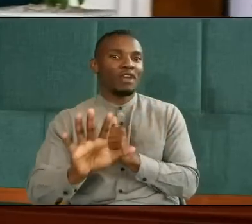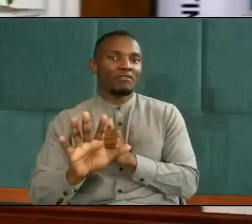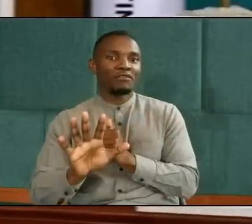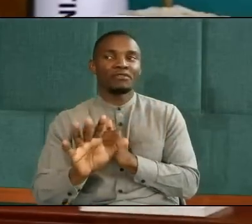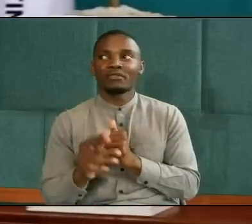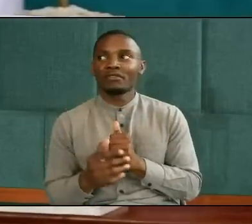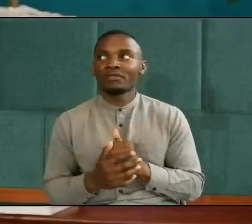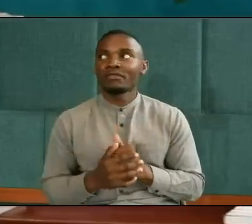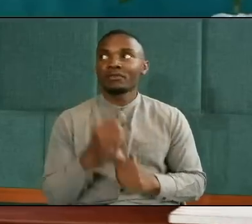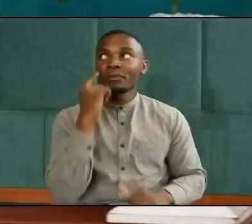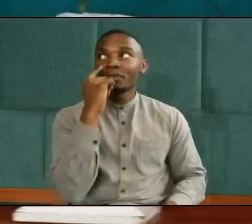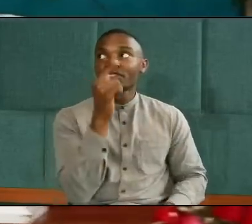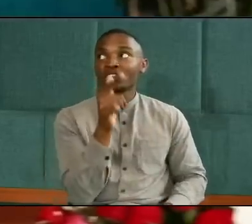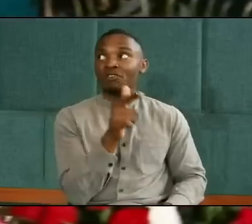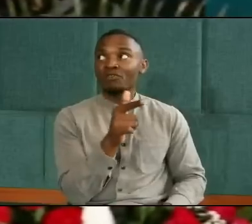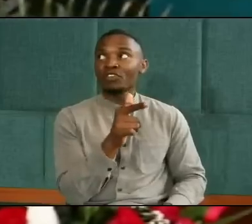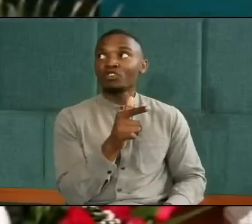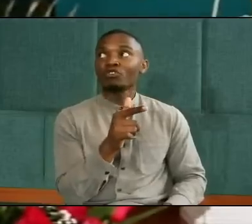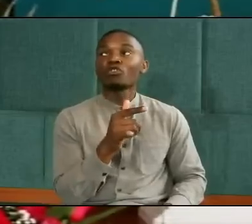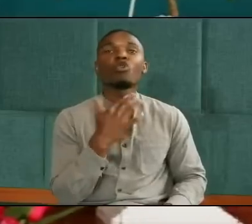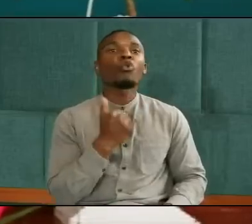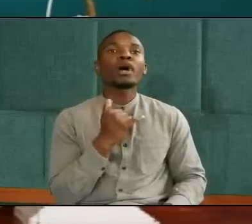1755. Can we get the video audio?